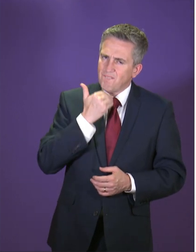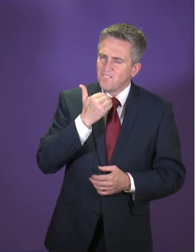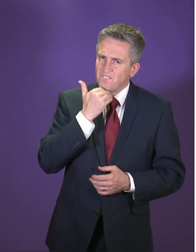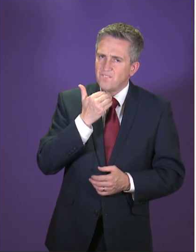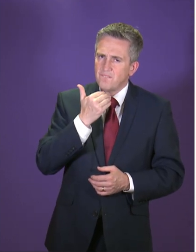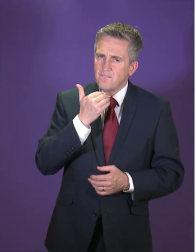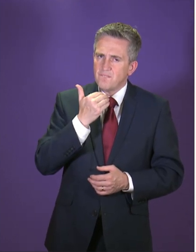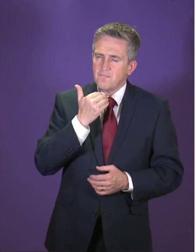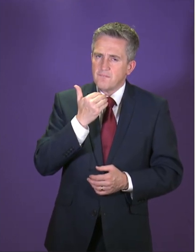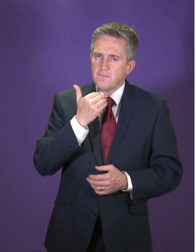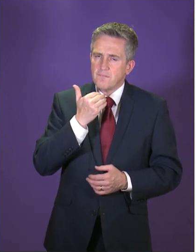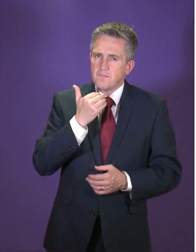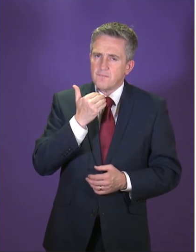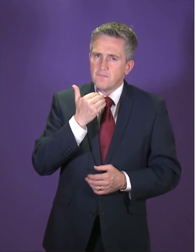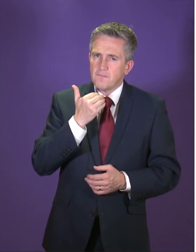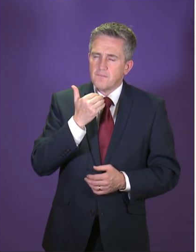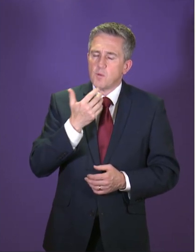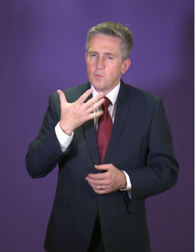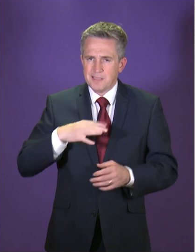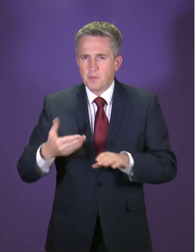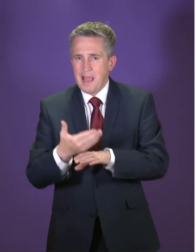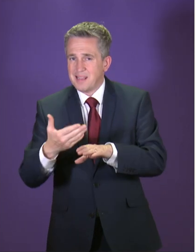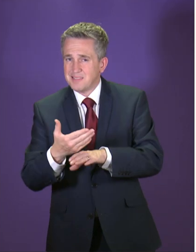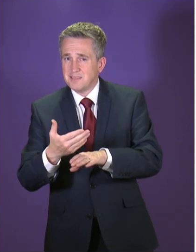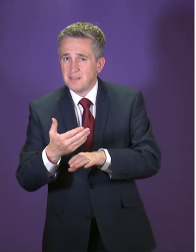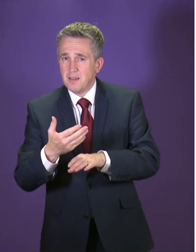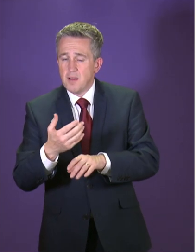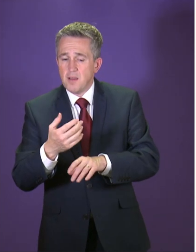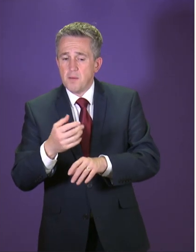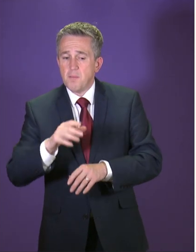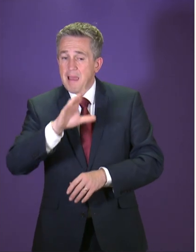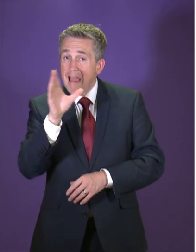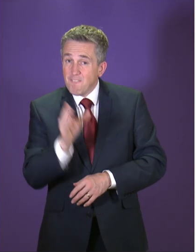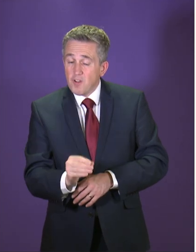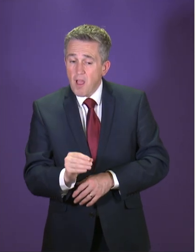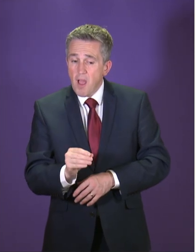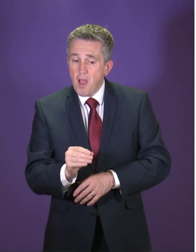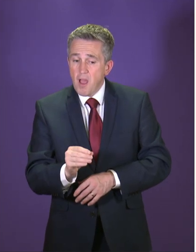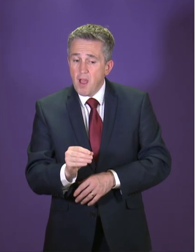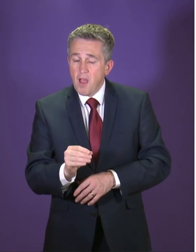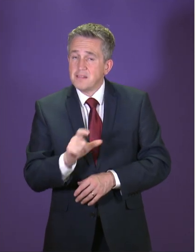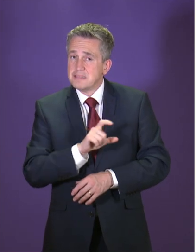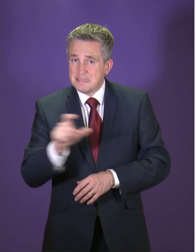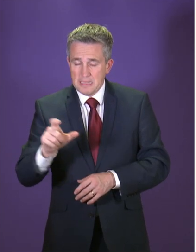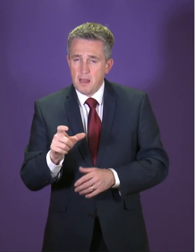but the African still has the burden of racism.